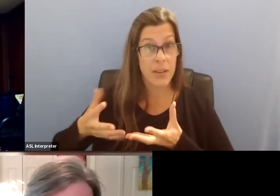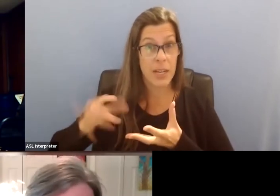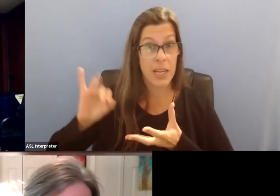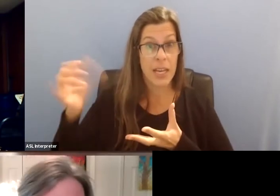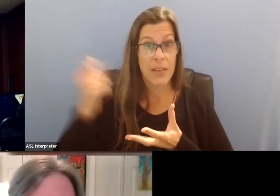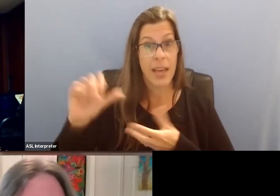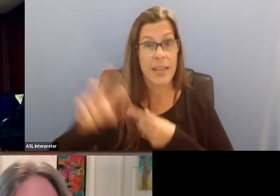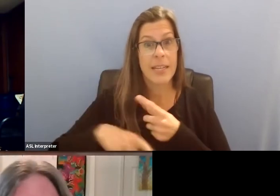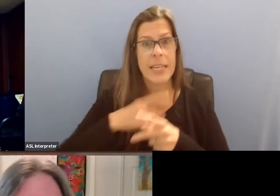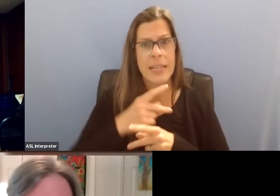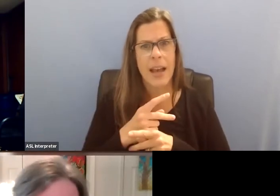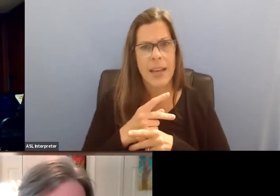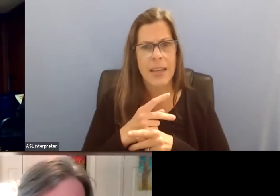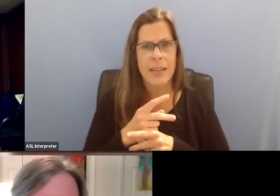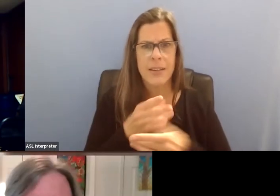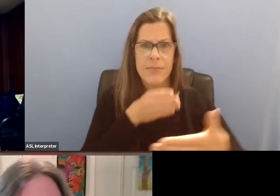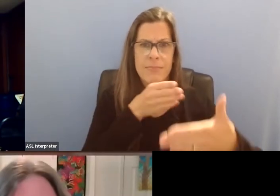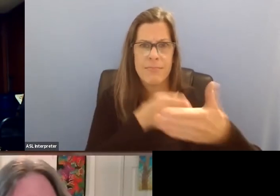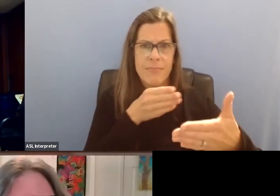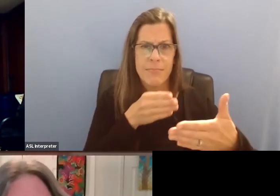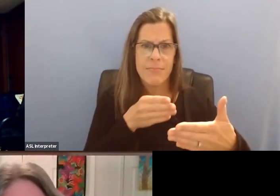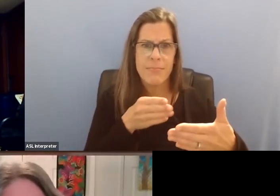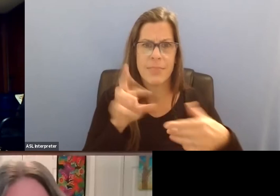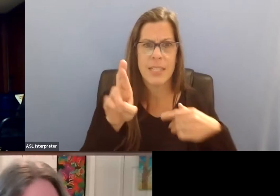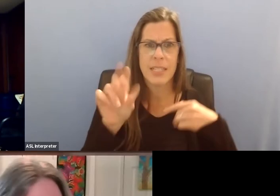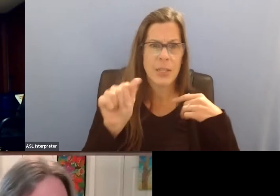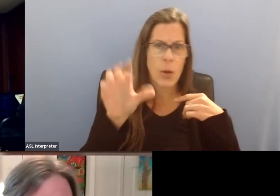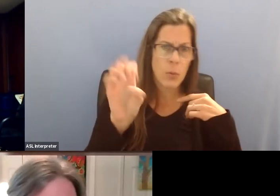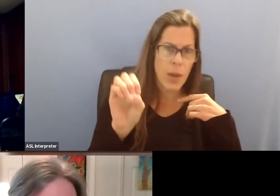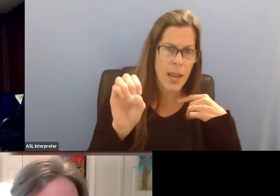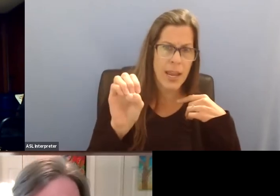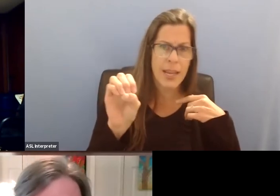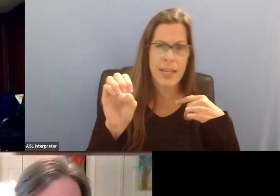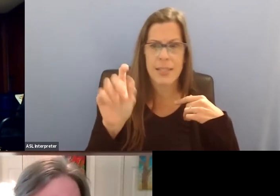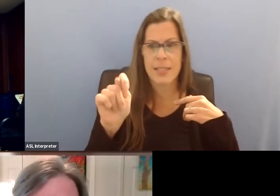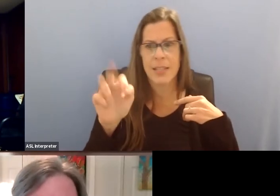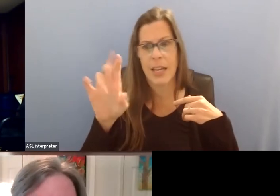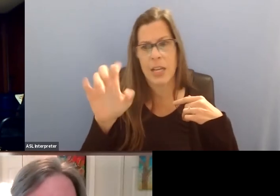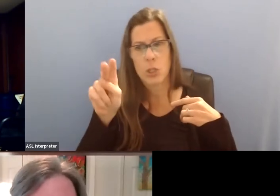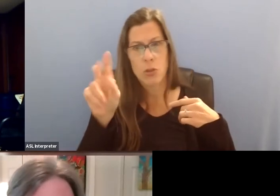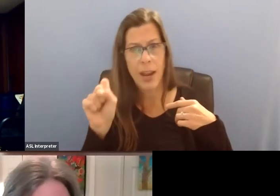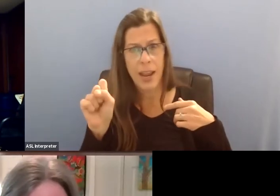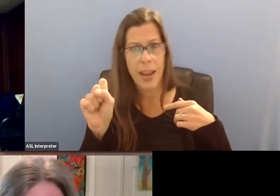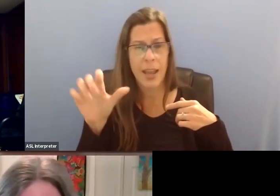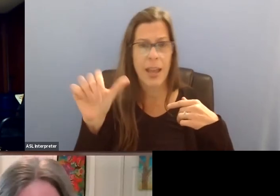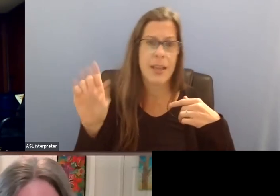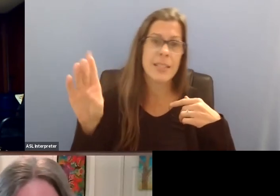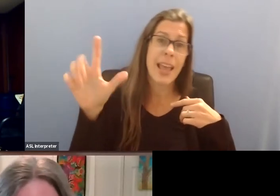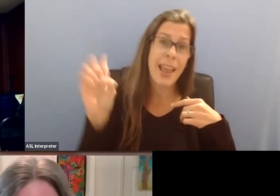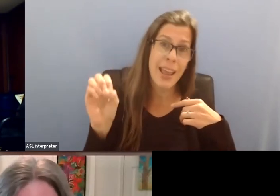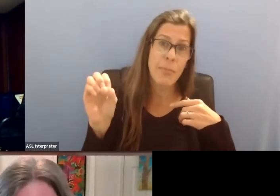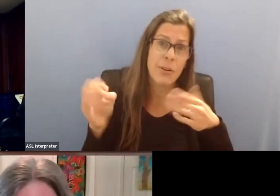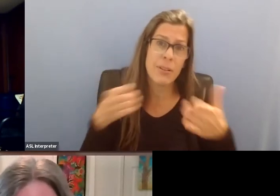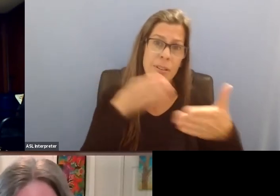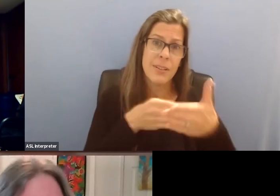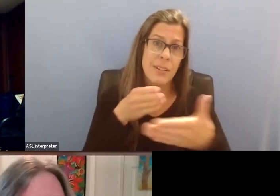racist, transphobic, homophobic, ableist, sexist kind of comments in the chat, folks will get an opportunity to